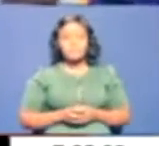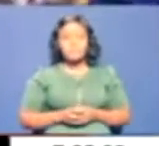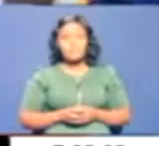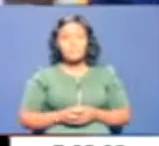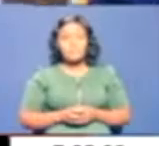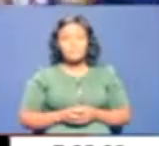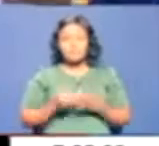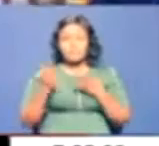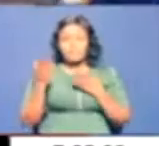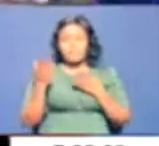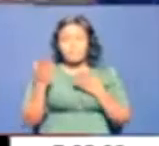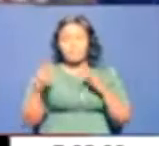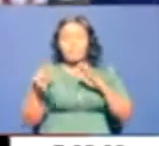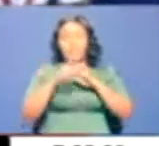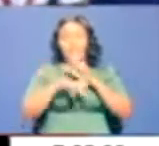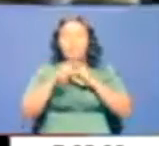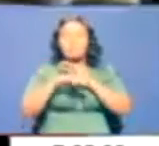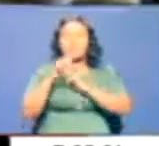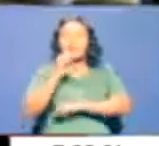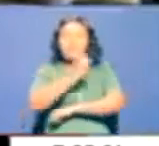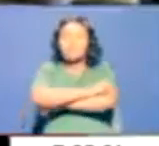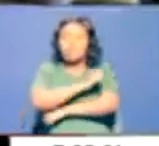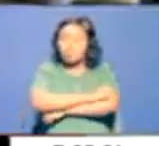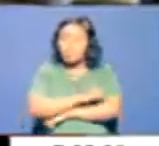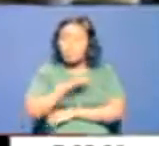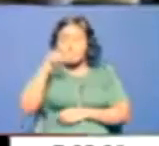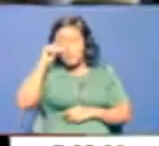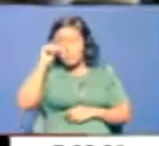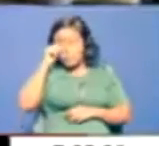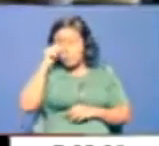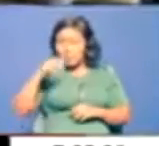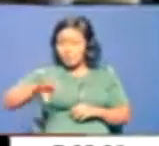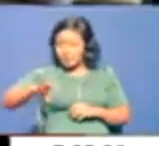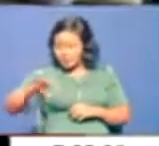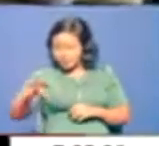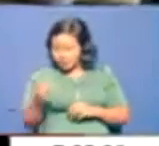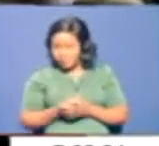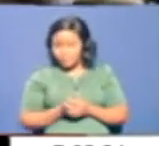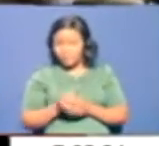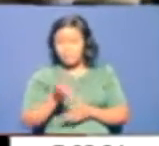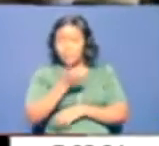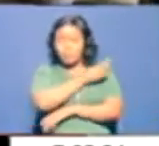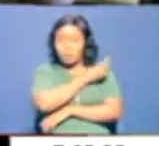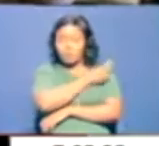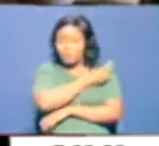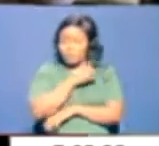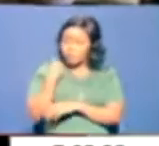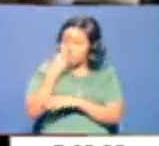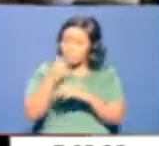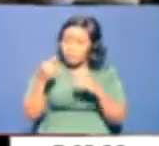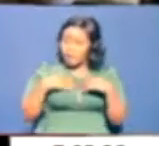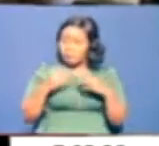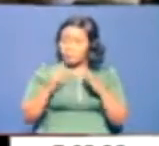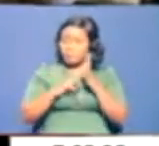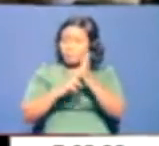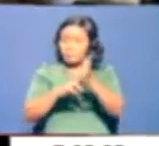Hii ni shule ya msingi ya Star of the Sea, County ya Mombasa. Dr. Andrew Mulwa, kaimu mkurugenzi wa huduma za matibabu,